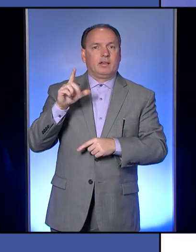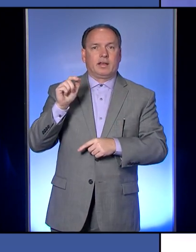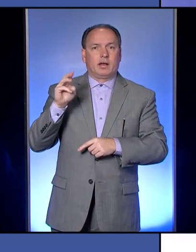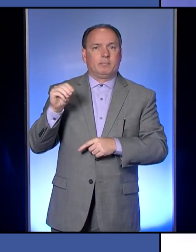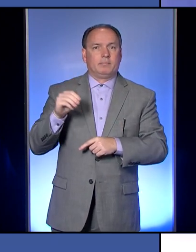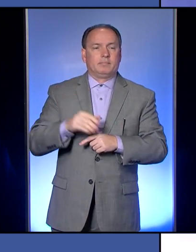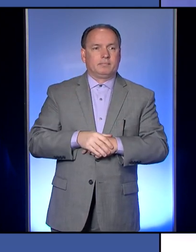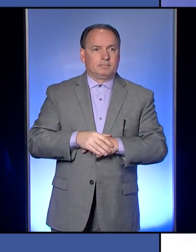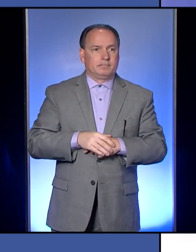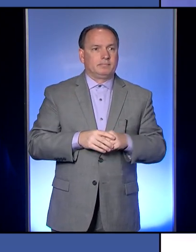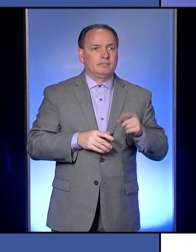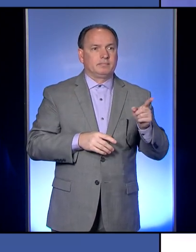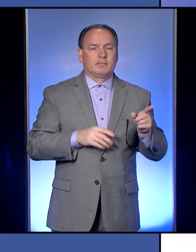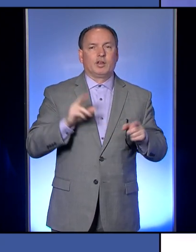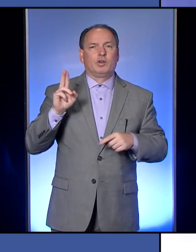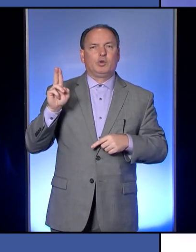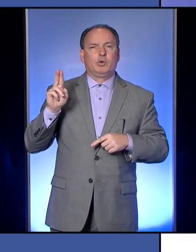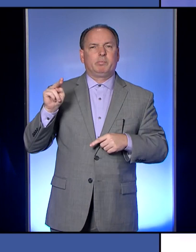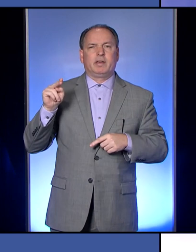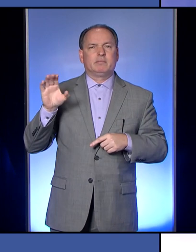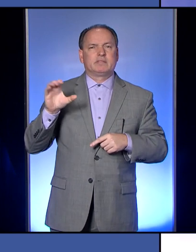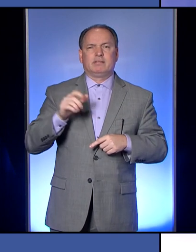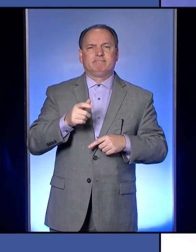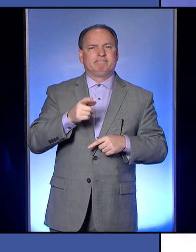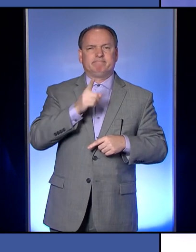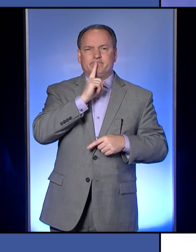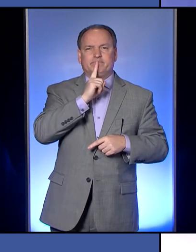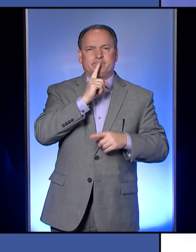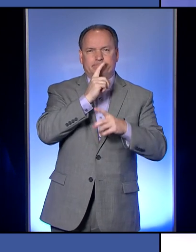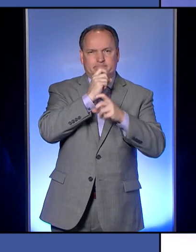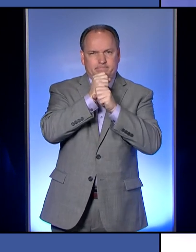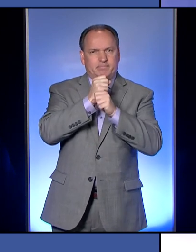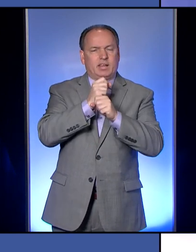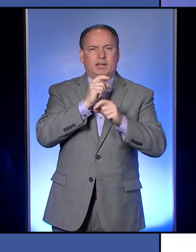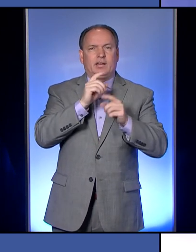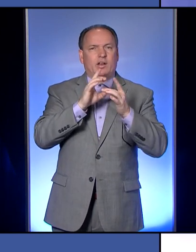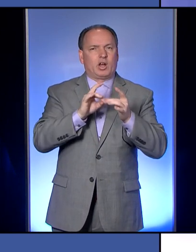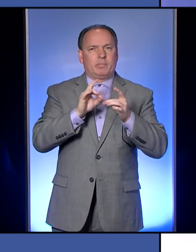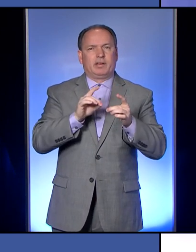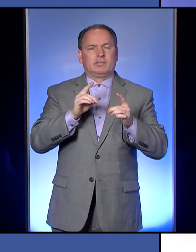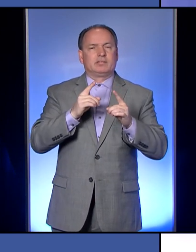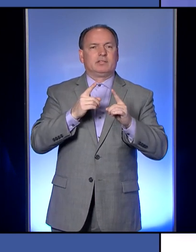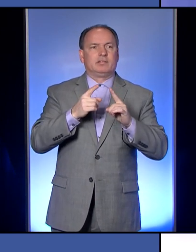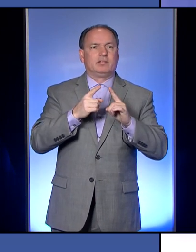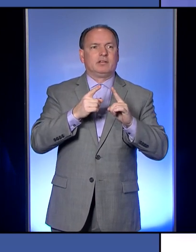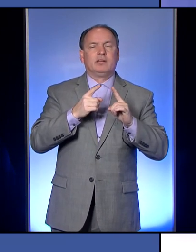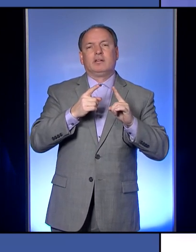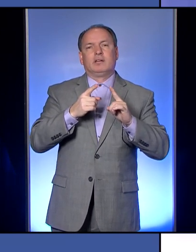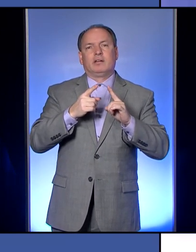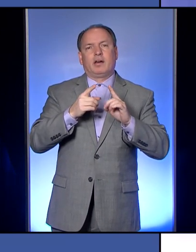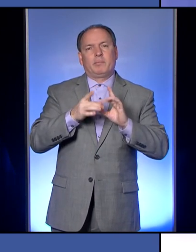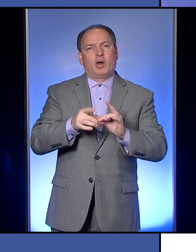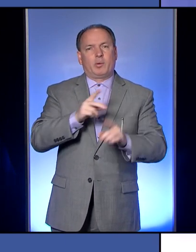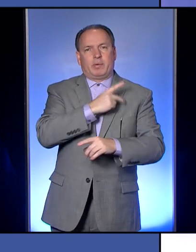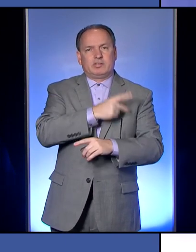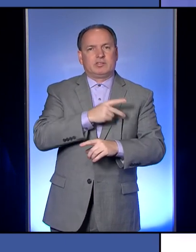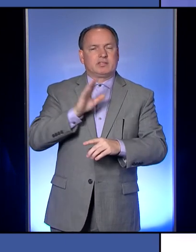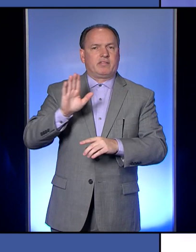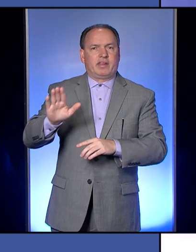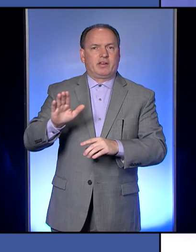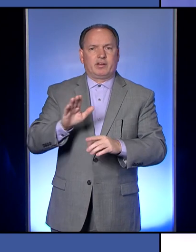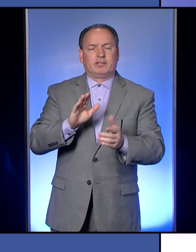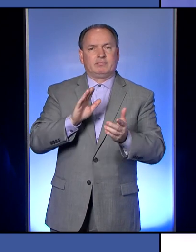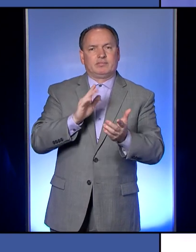We continue to not comment on patients that we're treating and their diagnoses, but when patients present, we do have the capacity and are well prepared to care